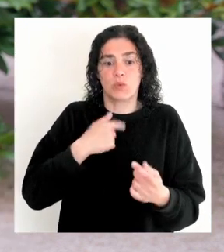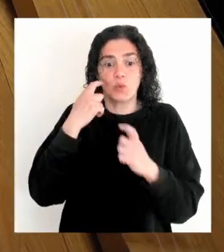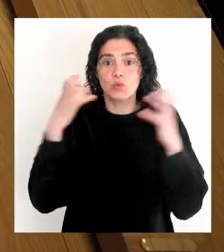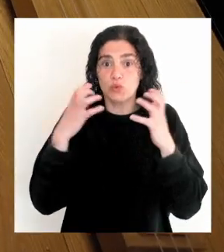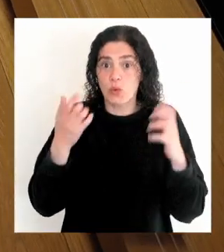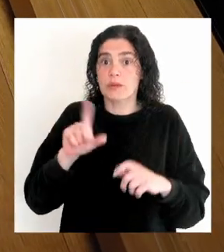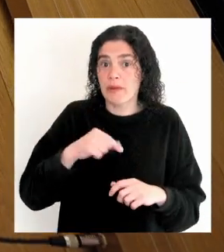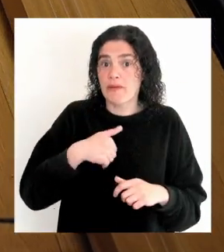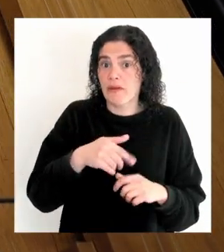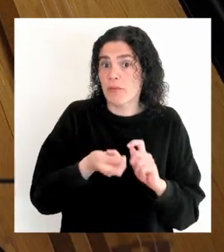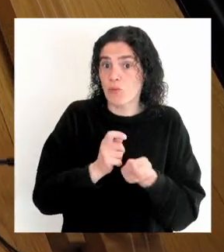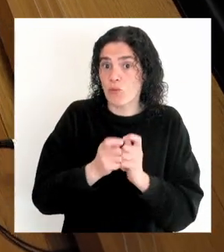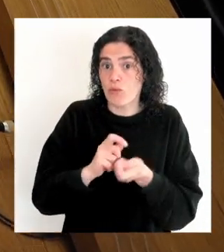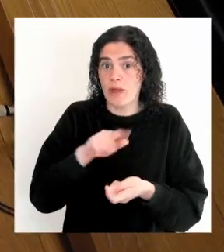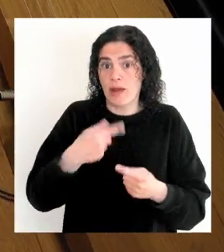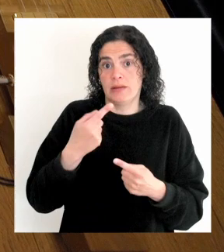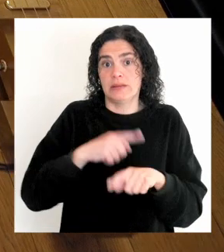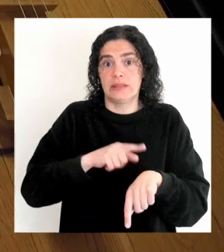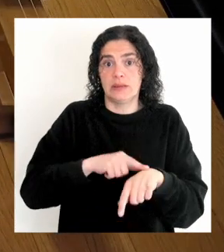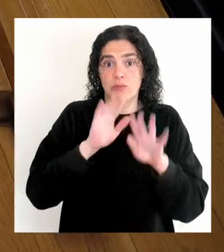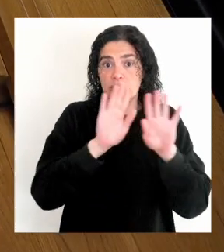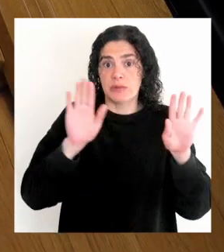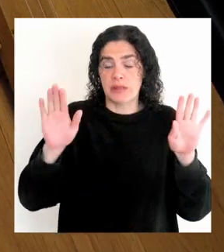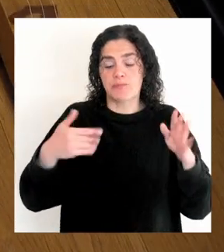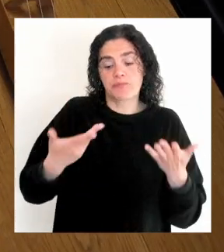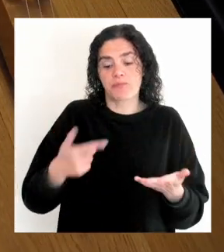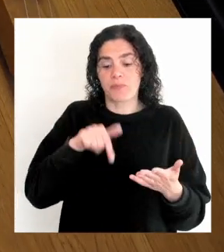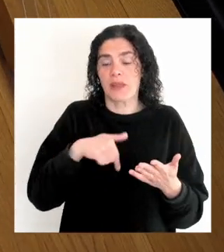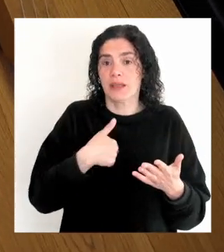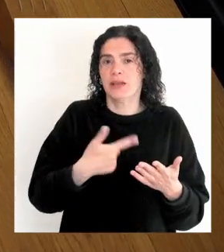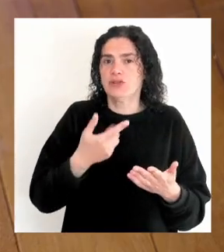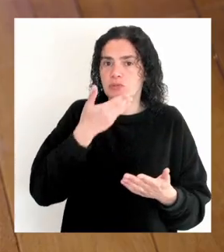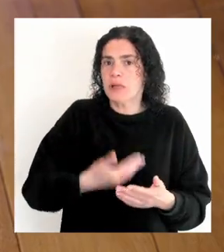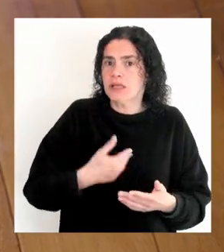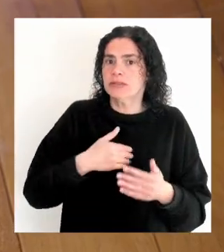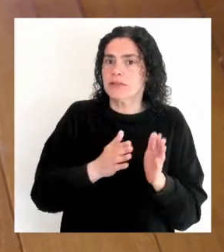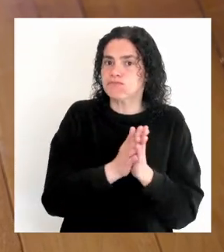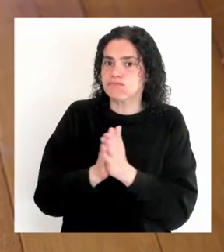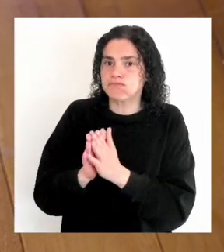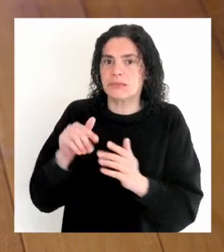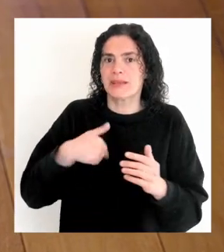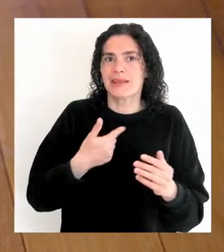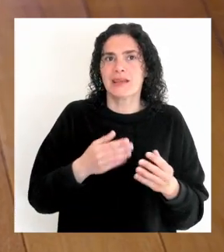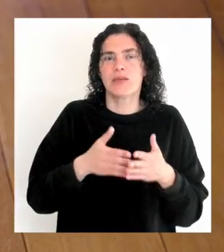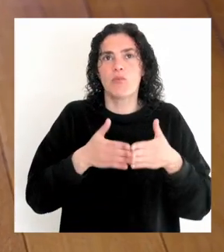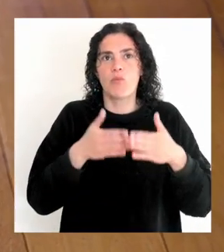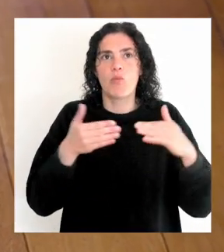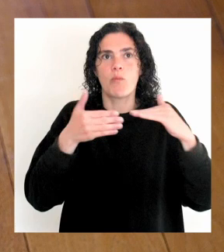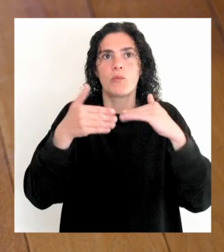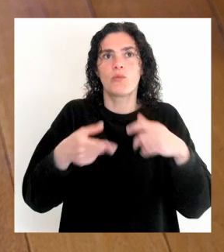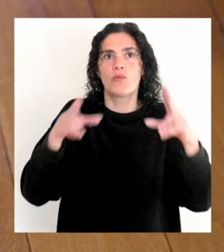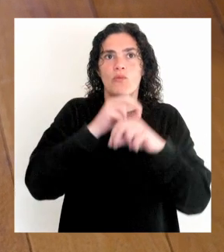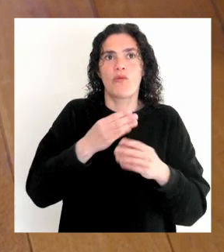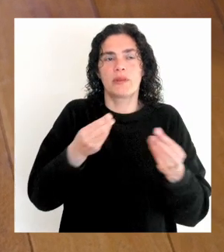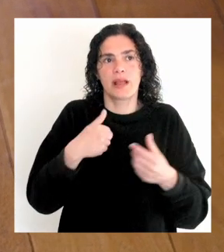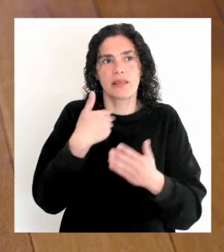constituency, and the sound will thus change also over the duration of the exhibition. So it is not only a cumulative experience where every harbor